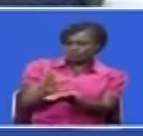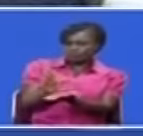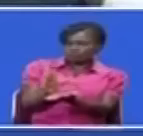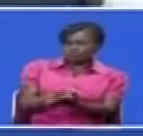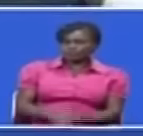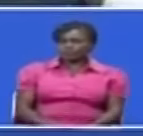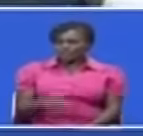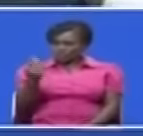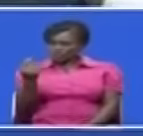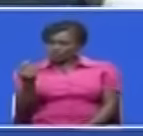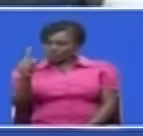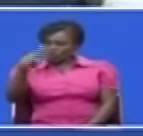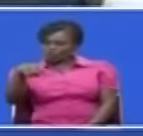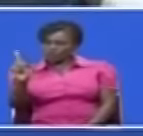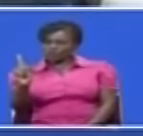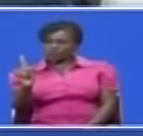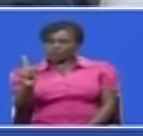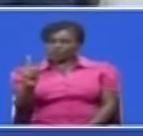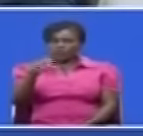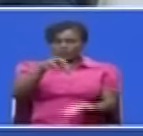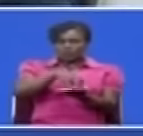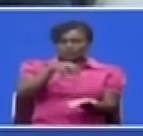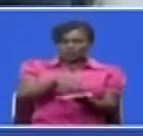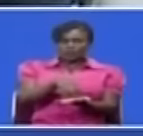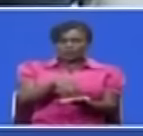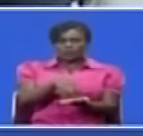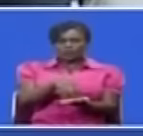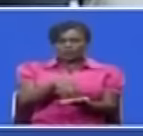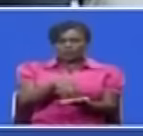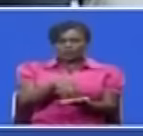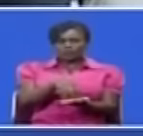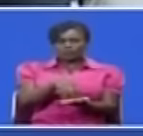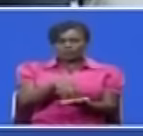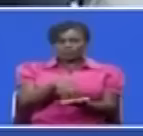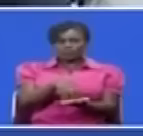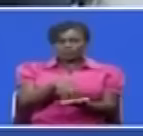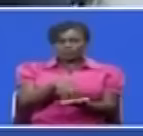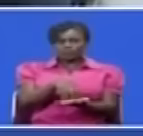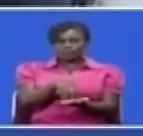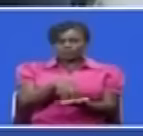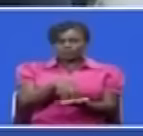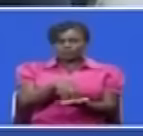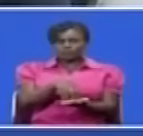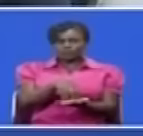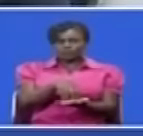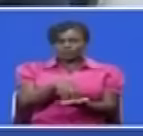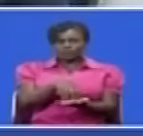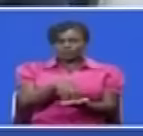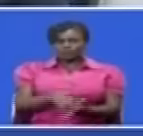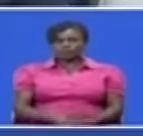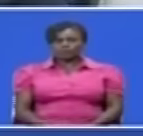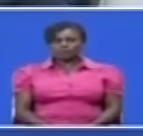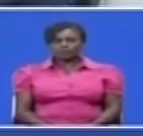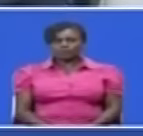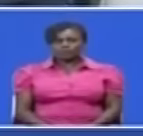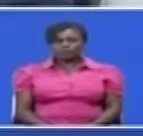on itself. It's a partner organization. However, I'm a director of Forts and Shields, which does work with SERF in terms of these kind of